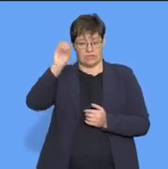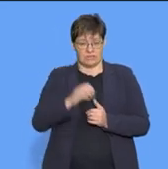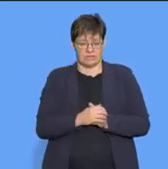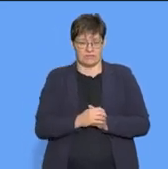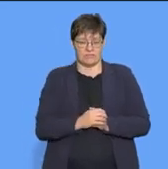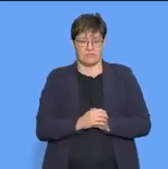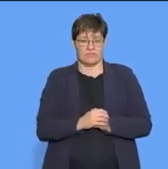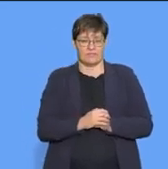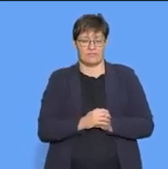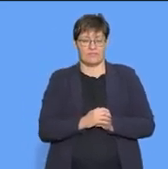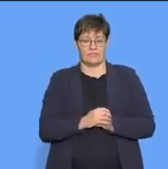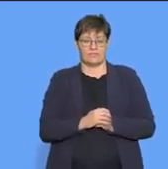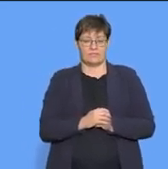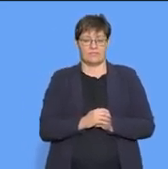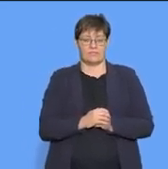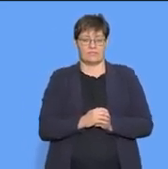92 degrees.